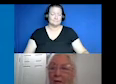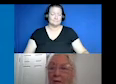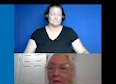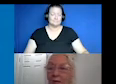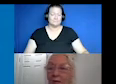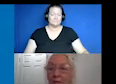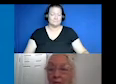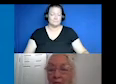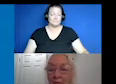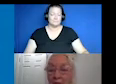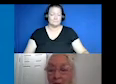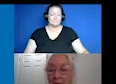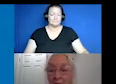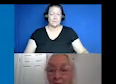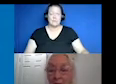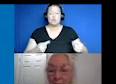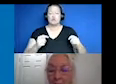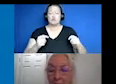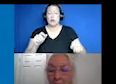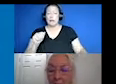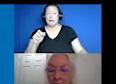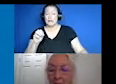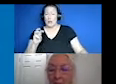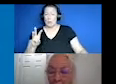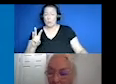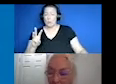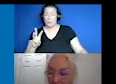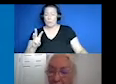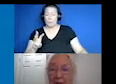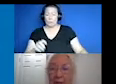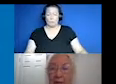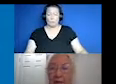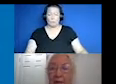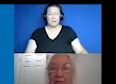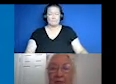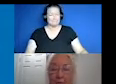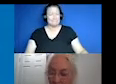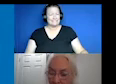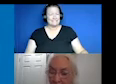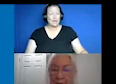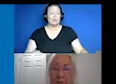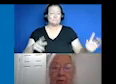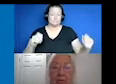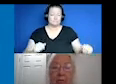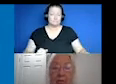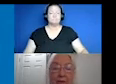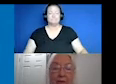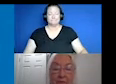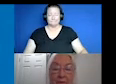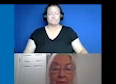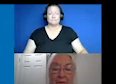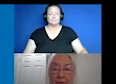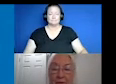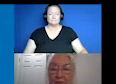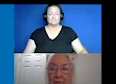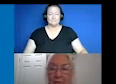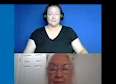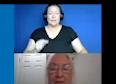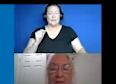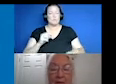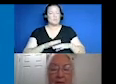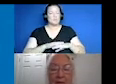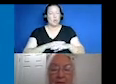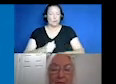Might just, if you try an arrow, maybe. Yeah, I am. Oh, here we Oh, go. there we go. It was a little